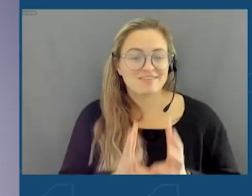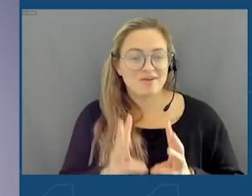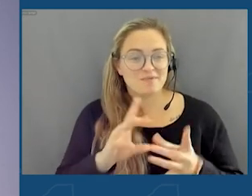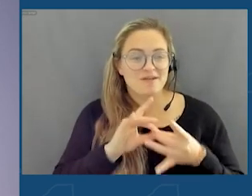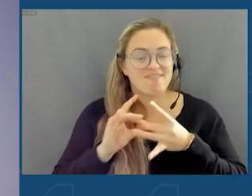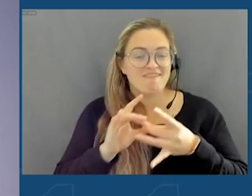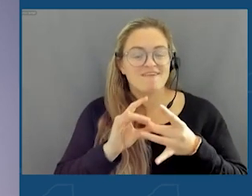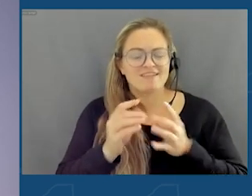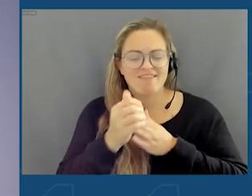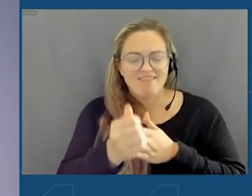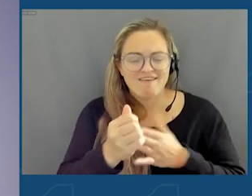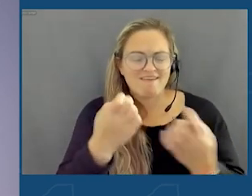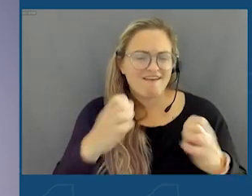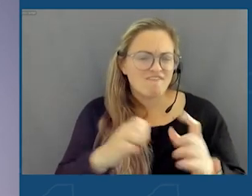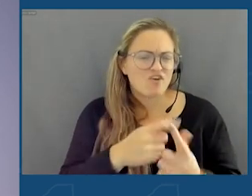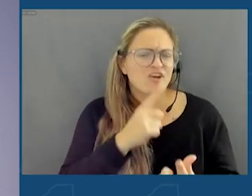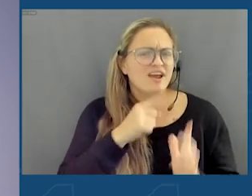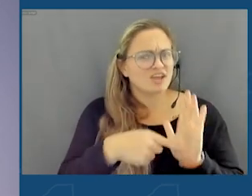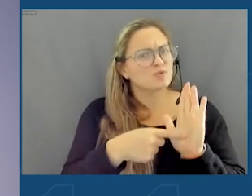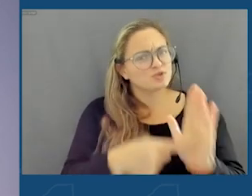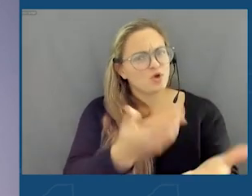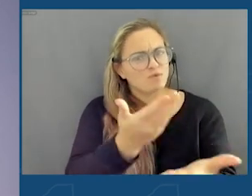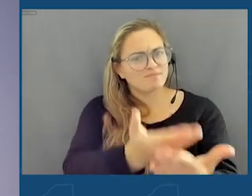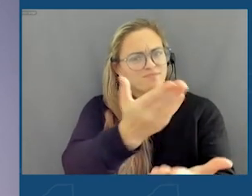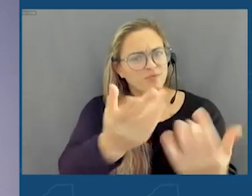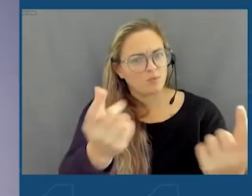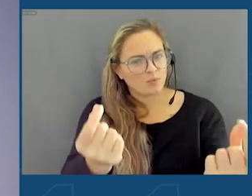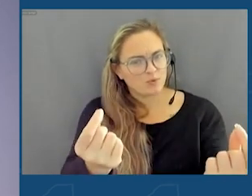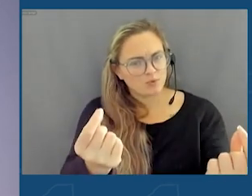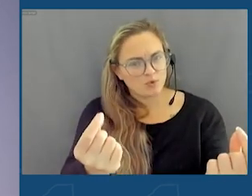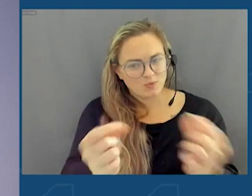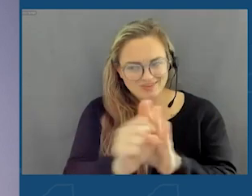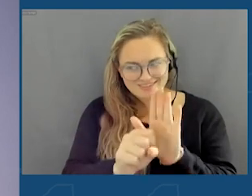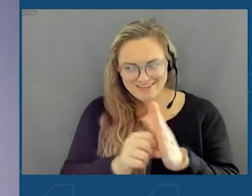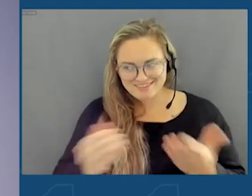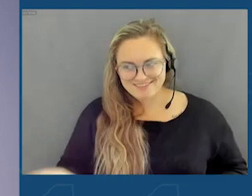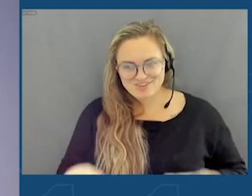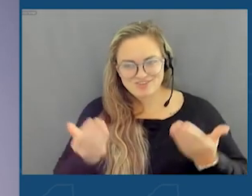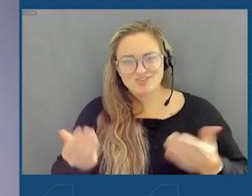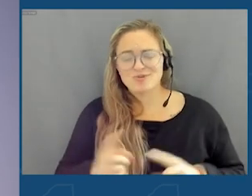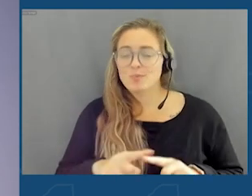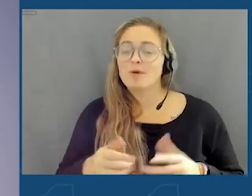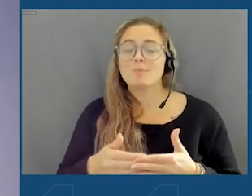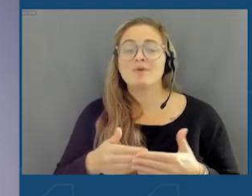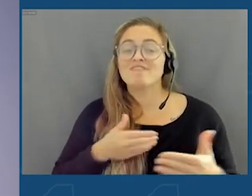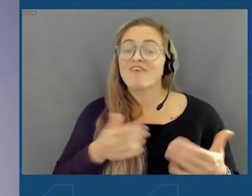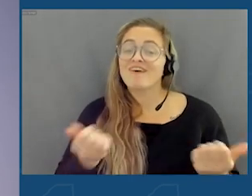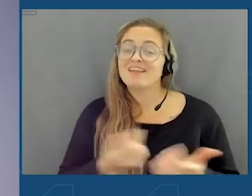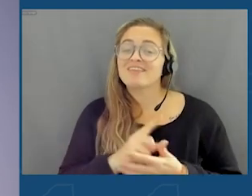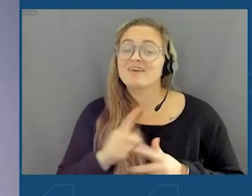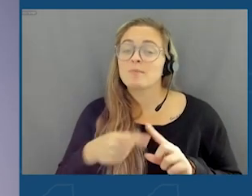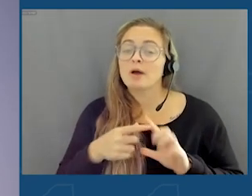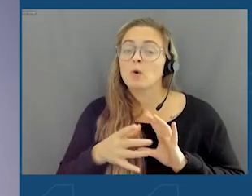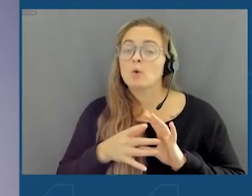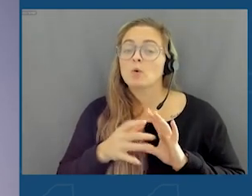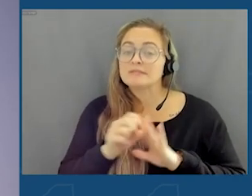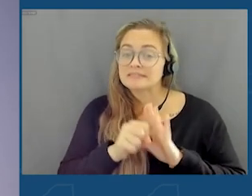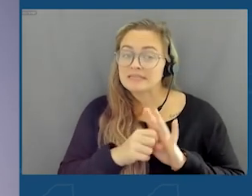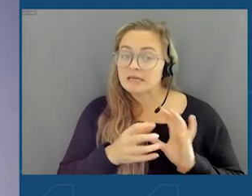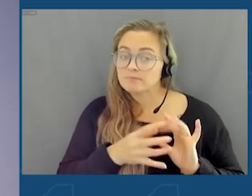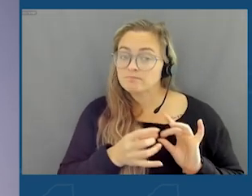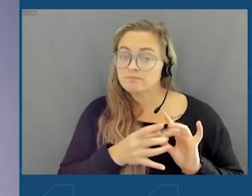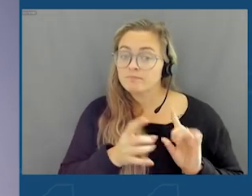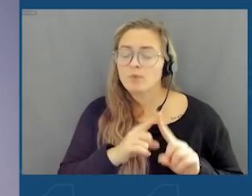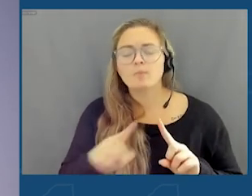leading this effort. It does show you what we can do in the states. But before I say anything about the states, I want to credit the